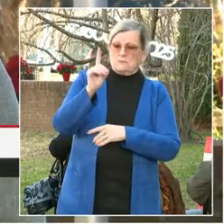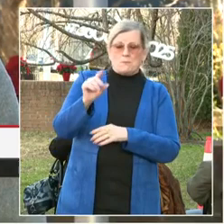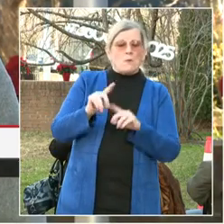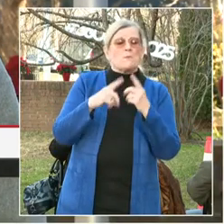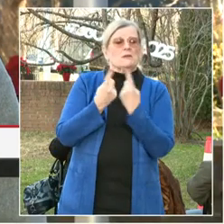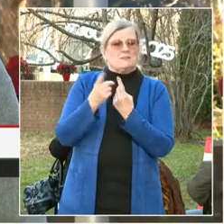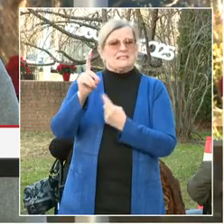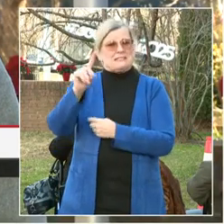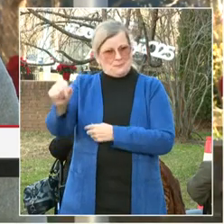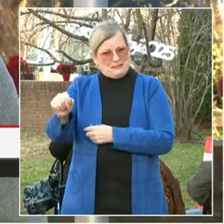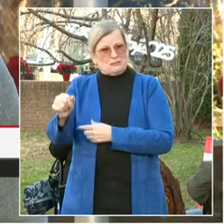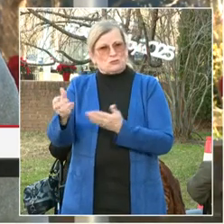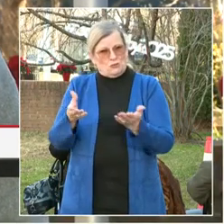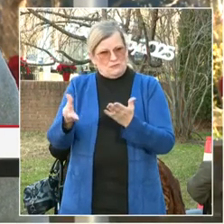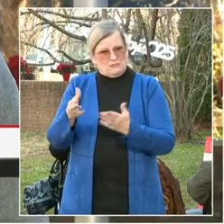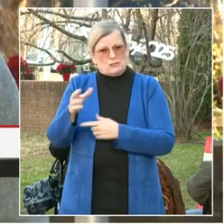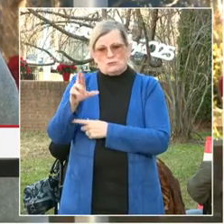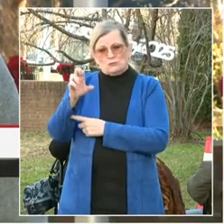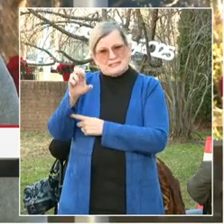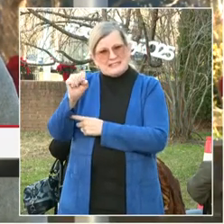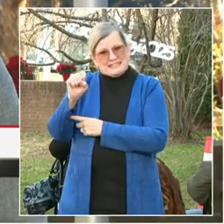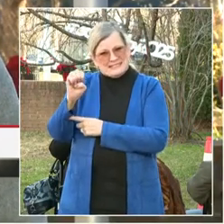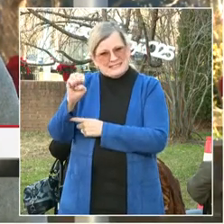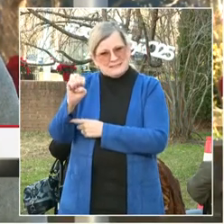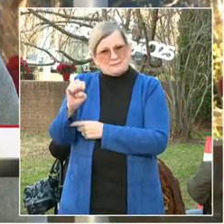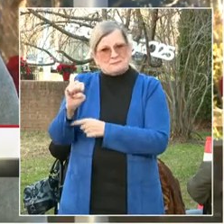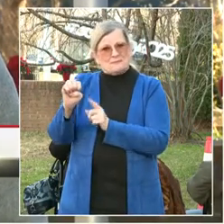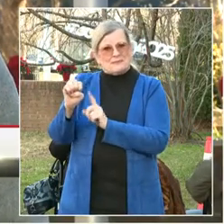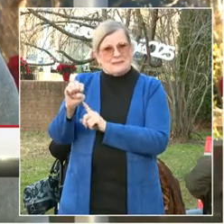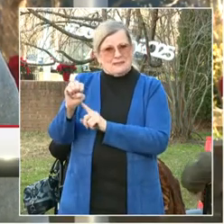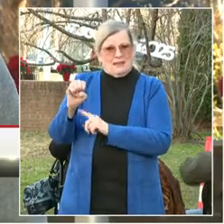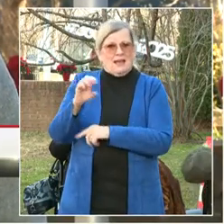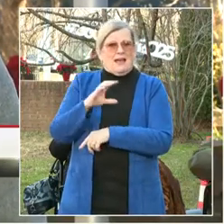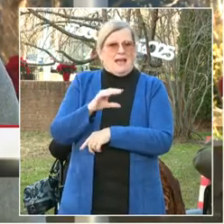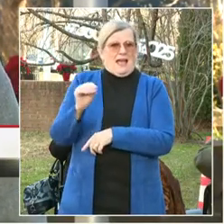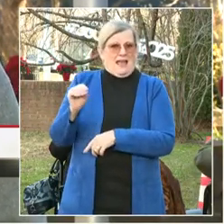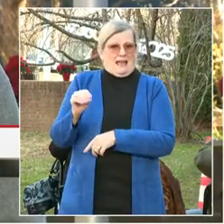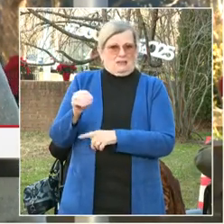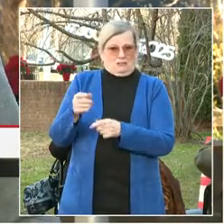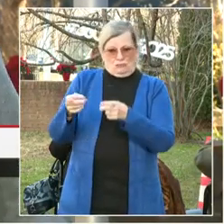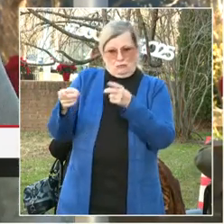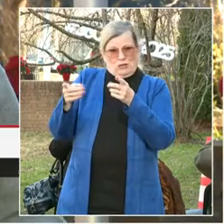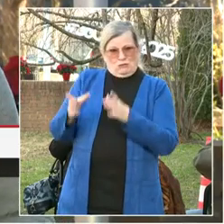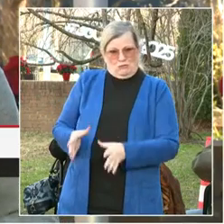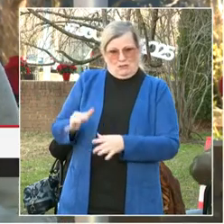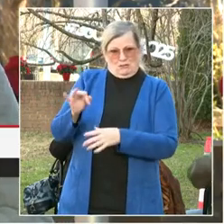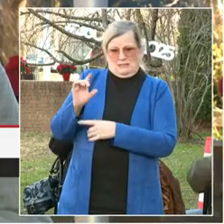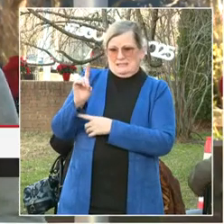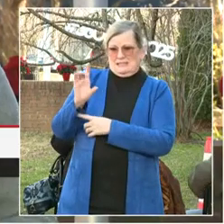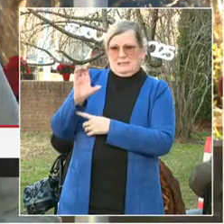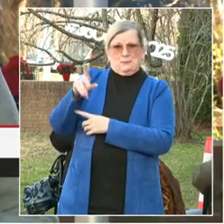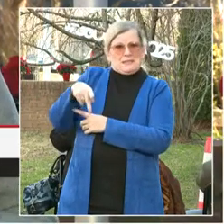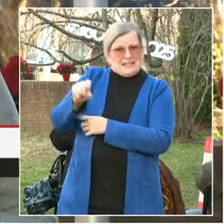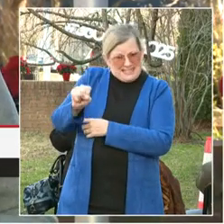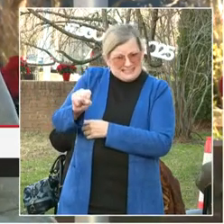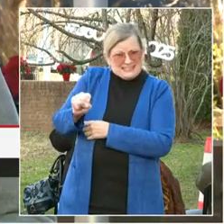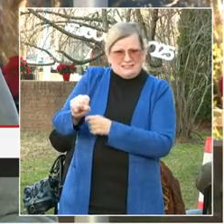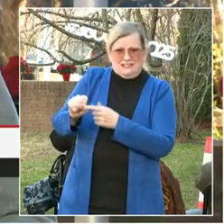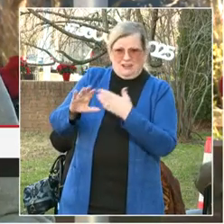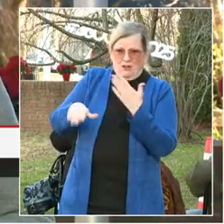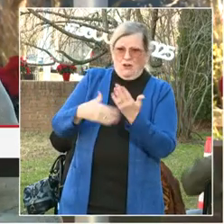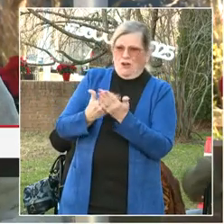and the Executive Director of DC Public Libraries, Rich Reyes Gavlin. Please give them a big round of applause.